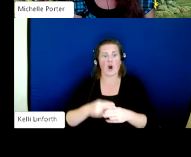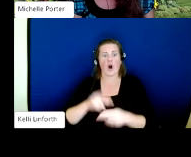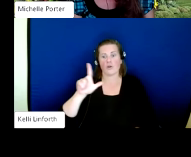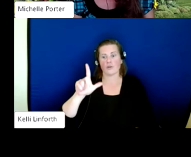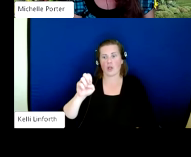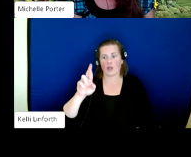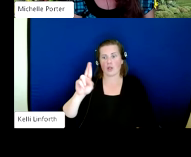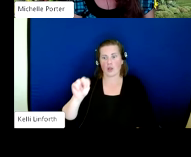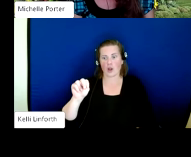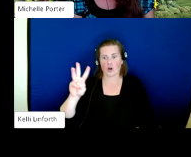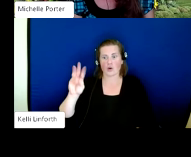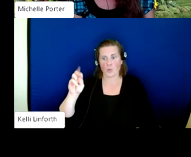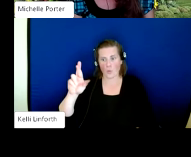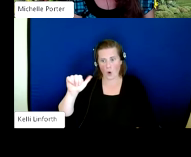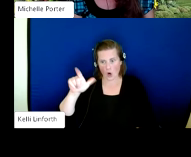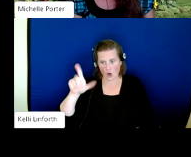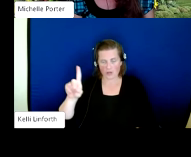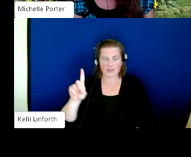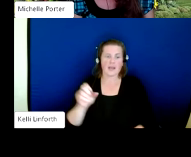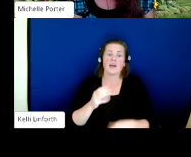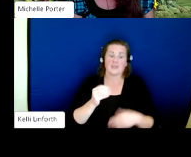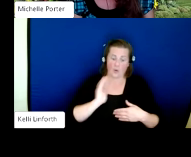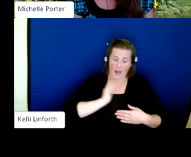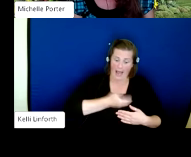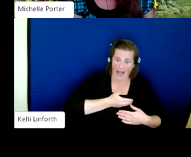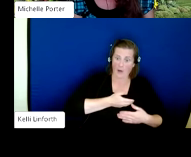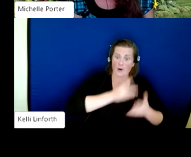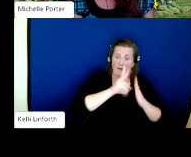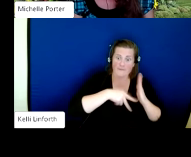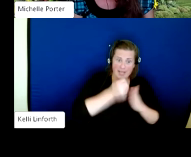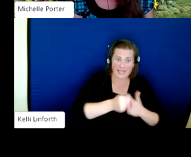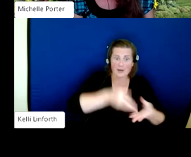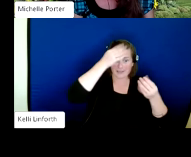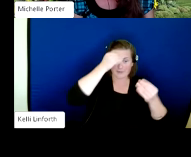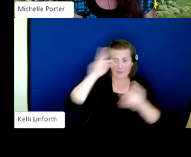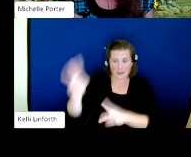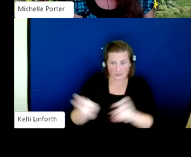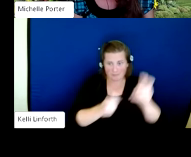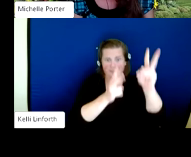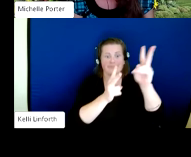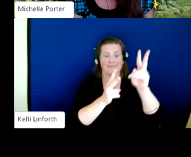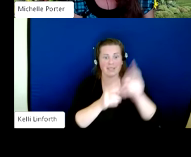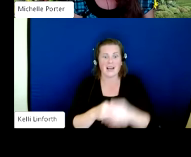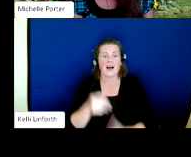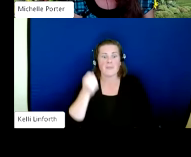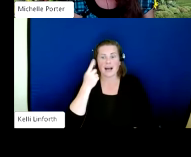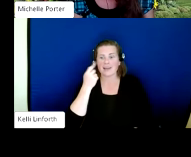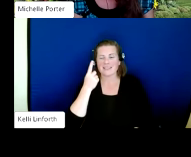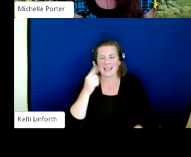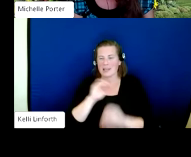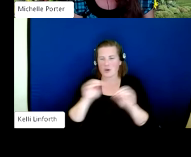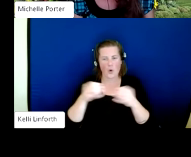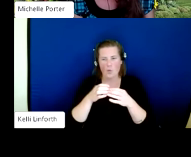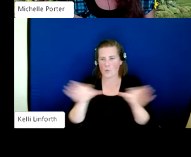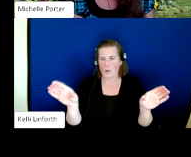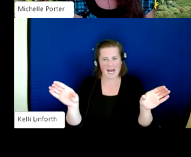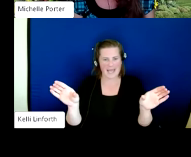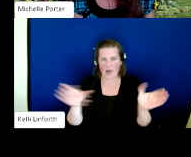same educational videos and activities were used, but in this case, there were no breakout group